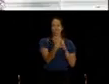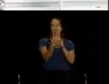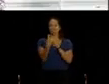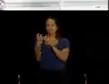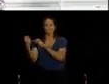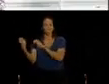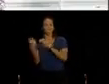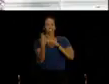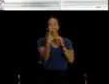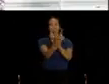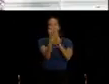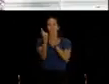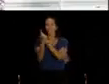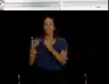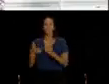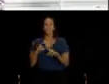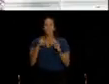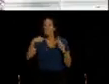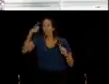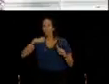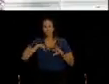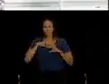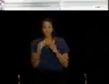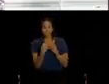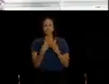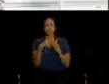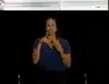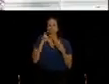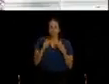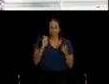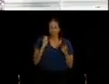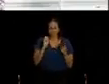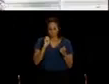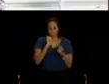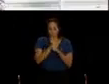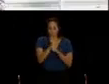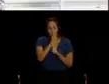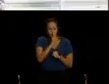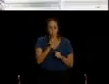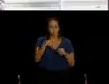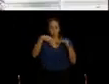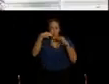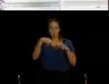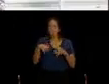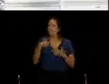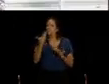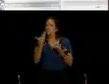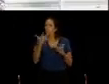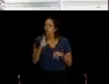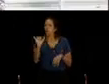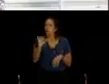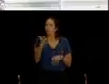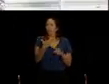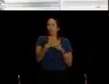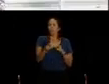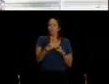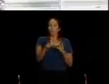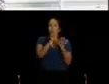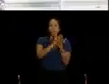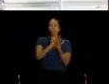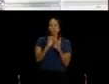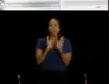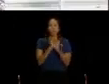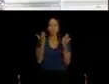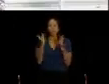my mom that you have to corral one thing into the other. So I didn't want it to be just a quick passing book about